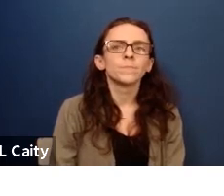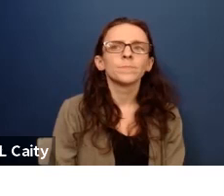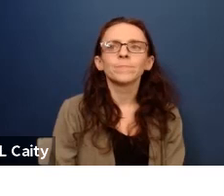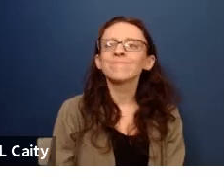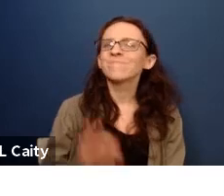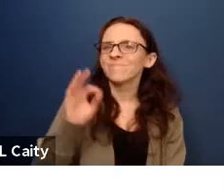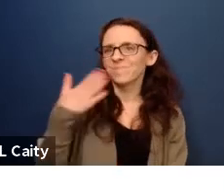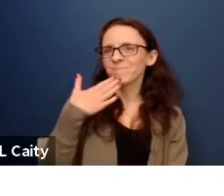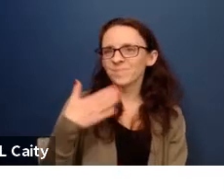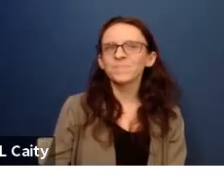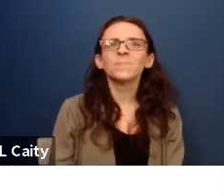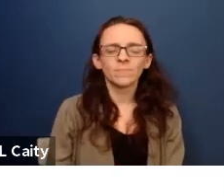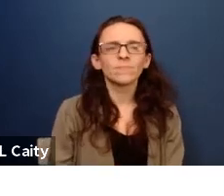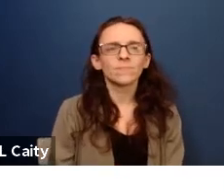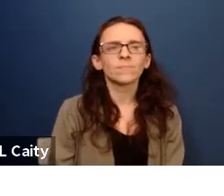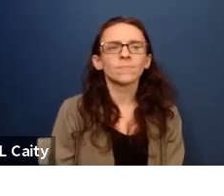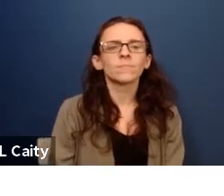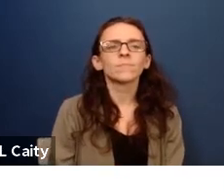Thank you.